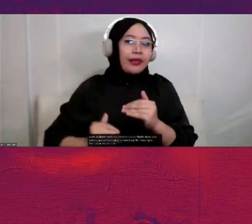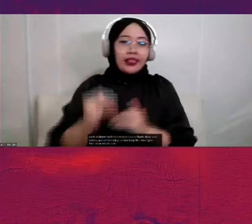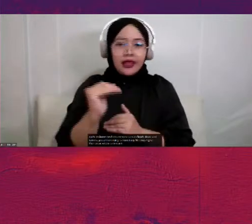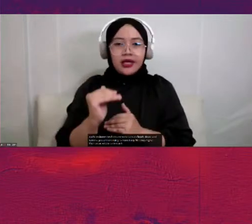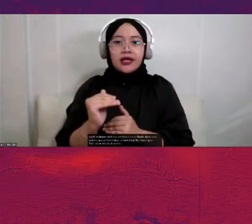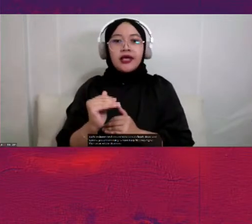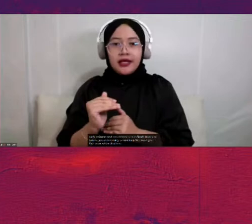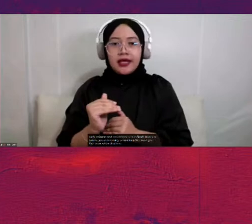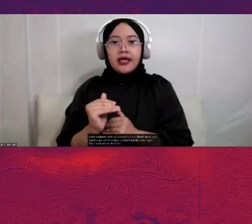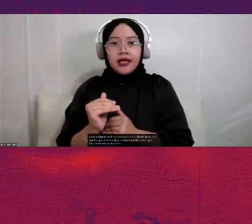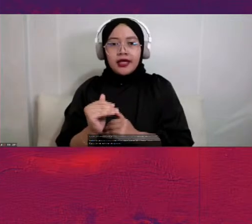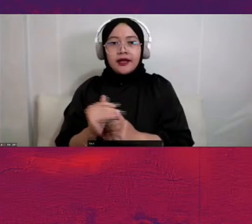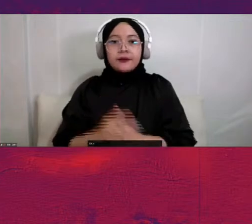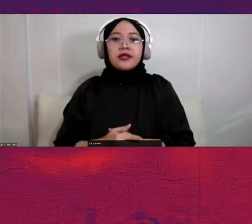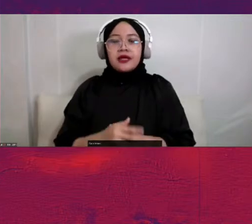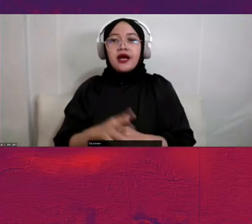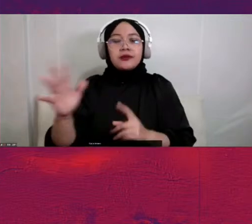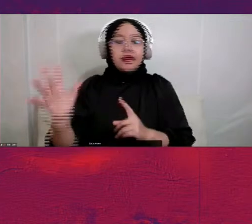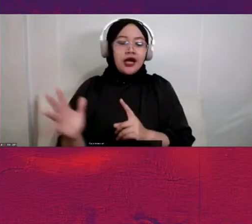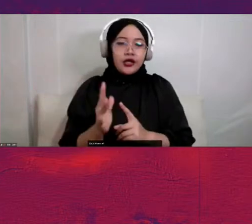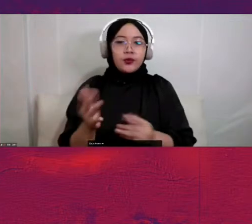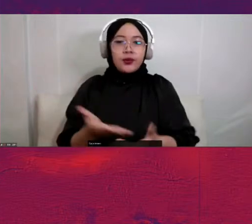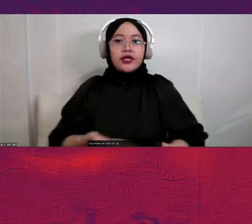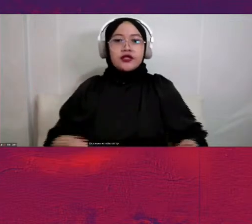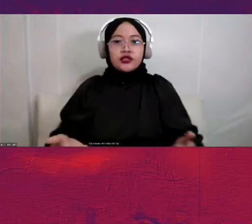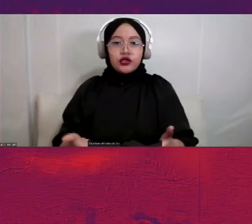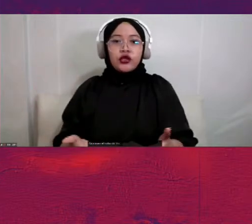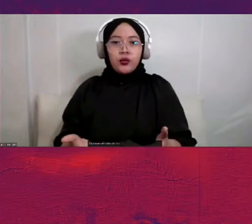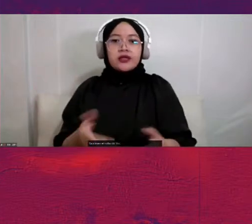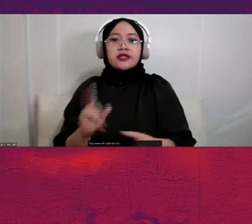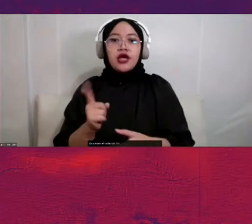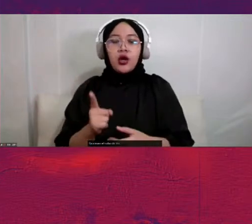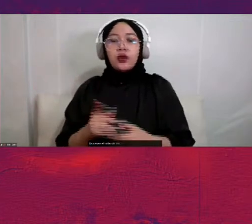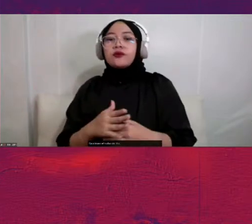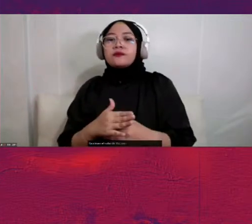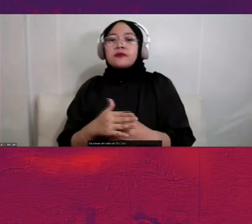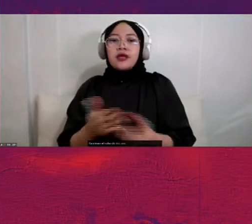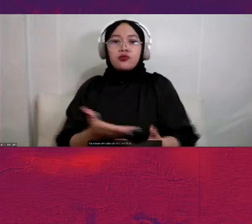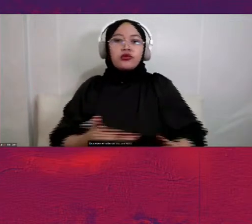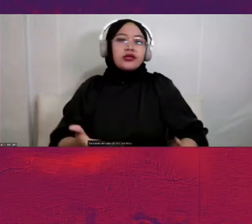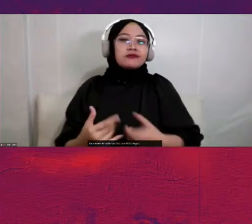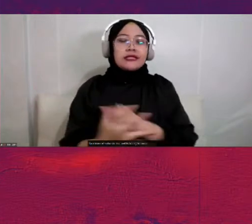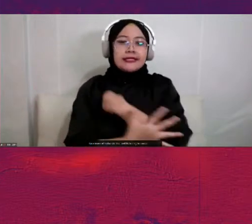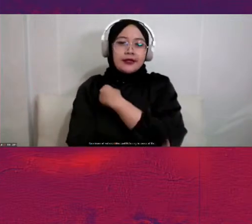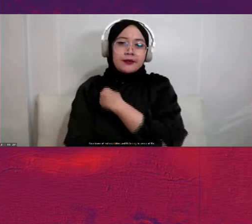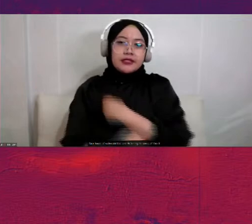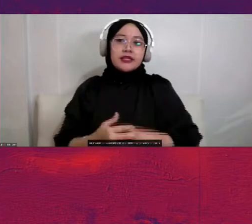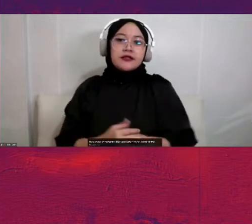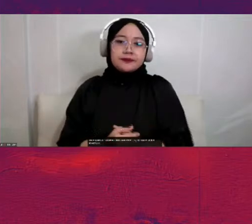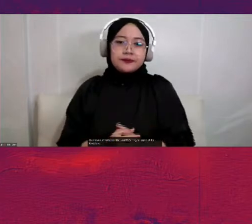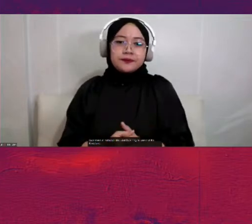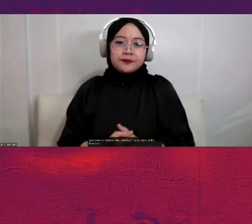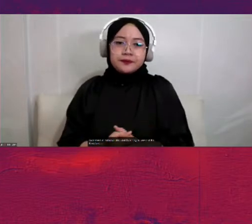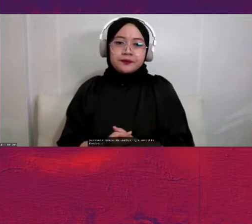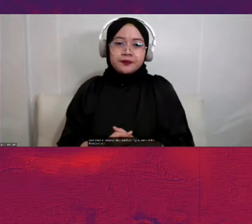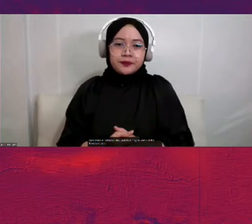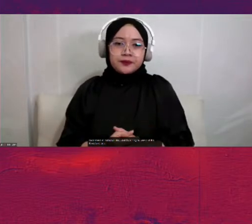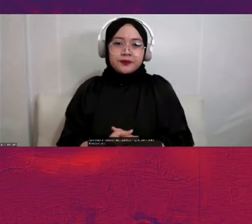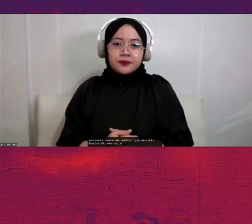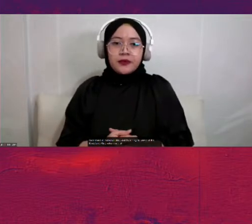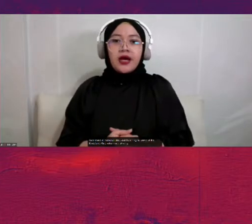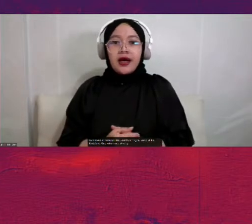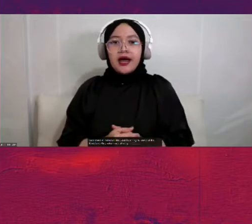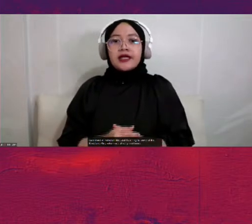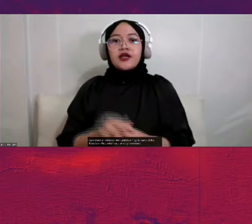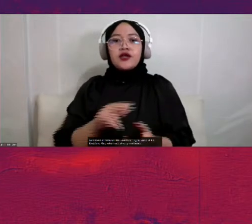such regions face lower vulnerabilities. And referring to some of the literature also, which was